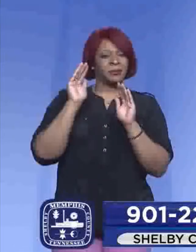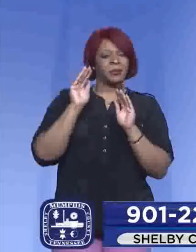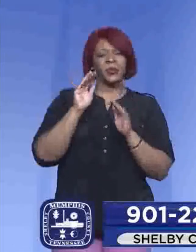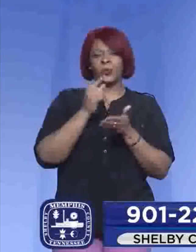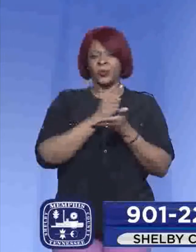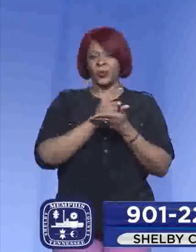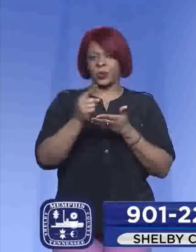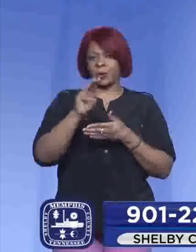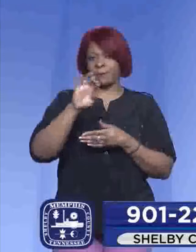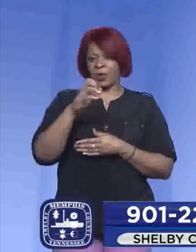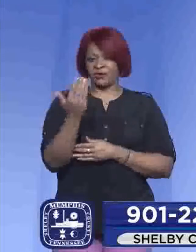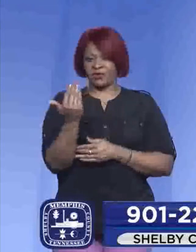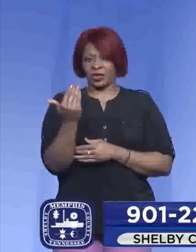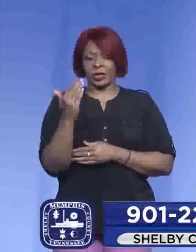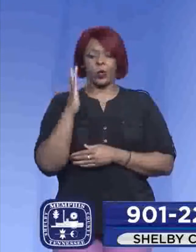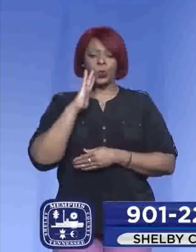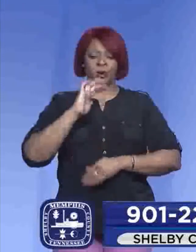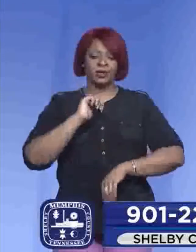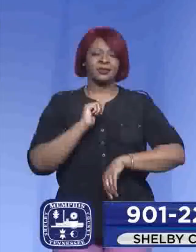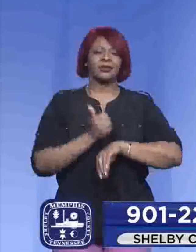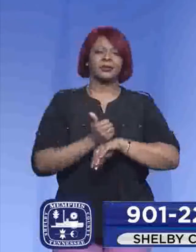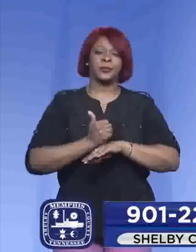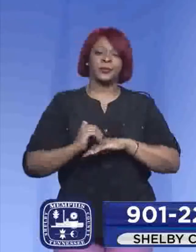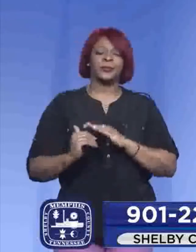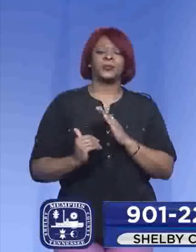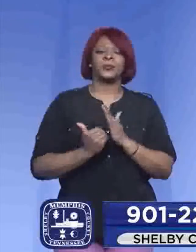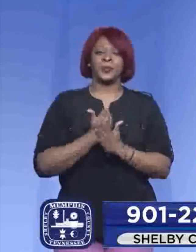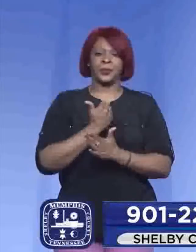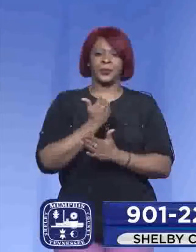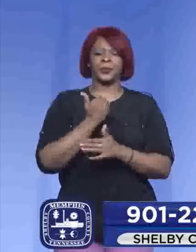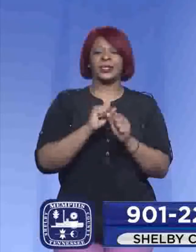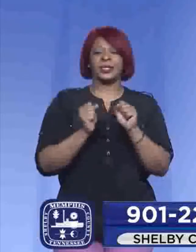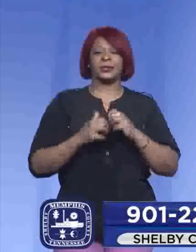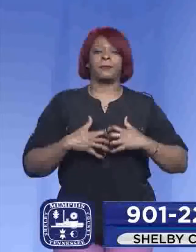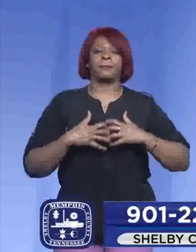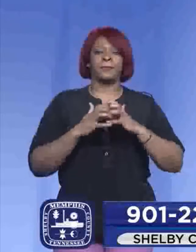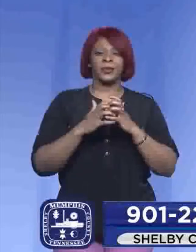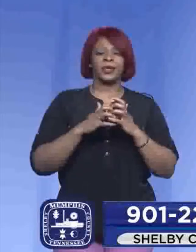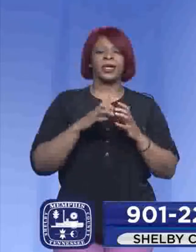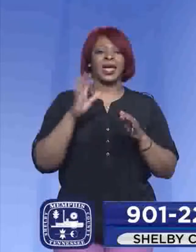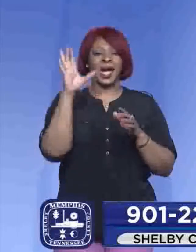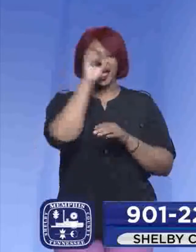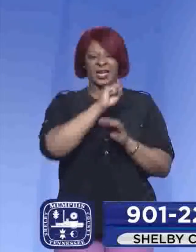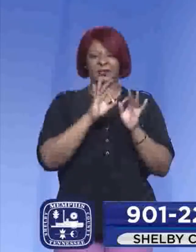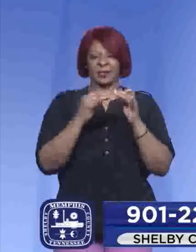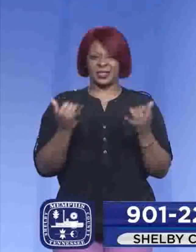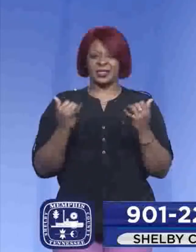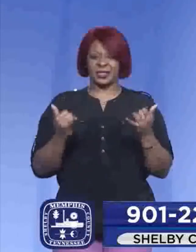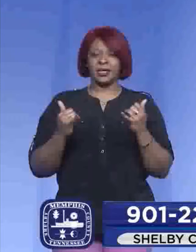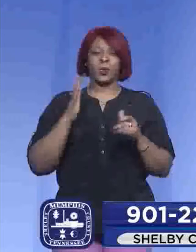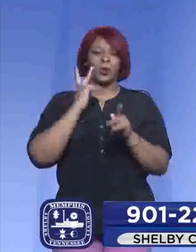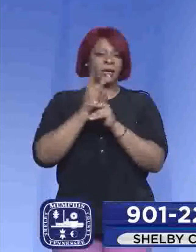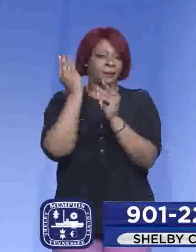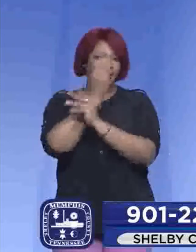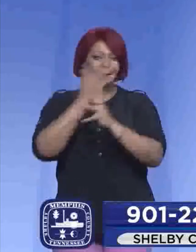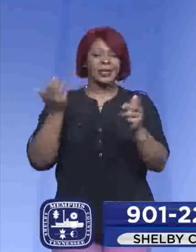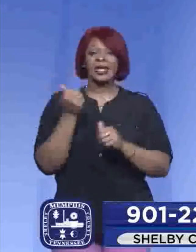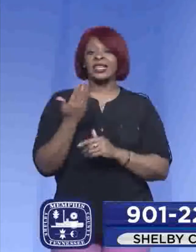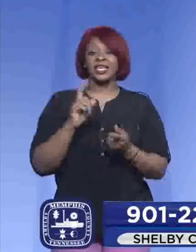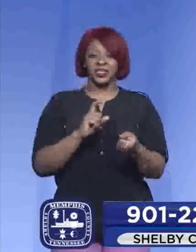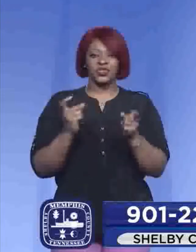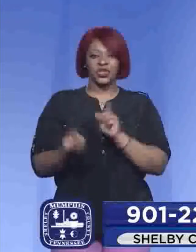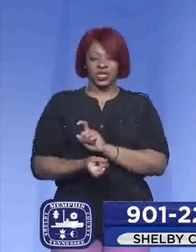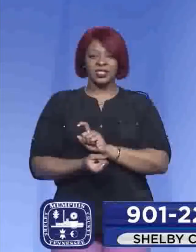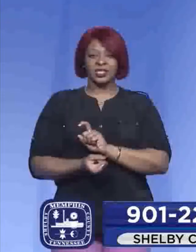15 March is when we will be able to bring that system online. That's our estimate today. I'll keep you updated if anything changes with